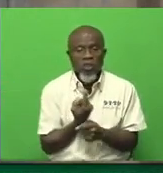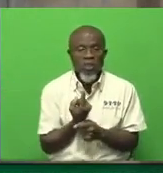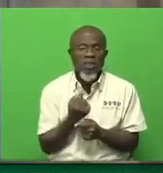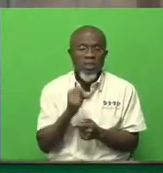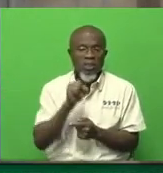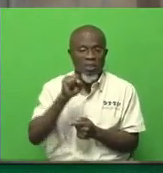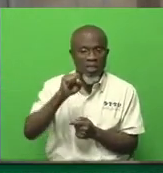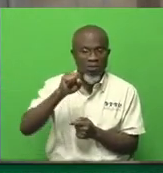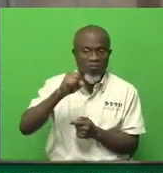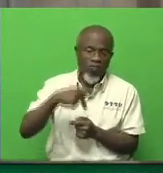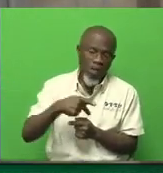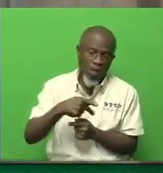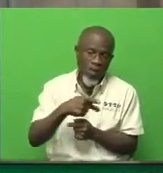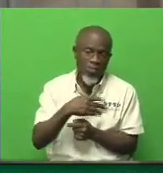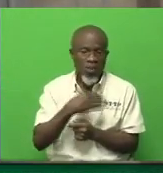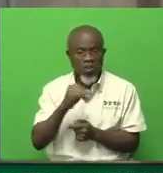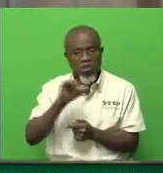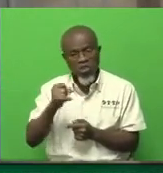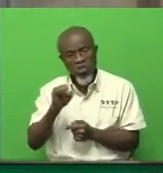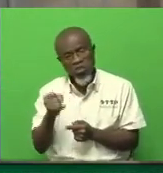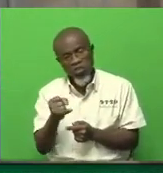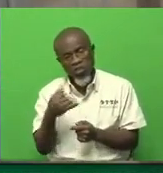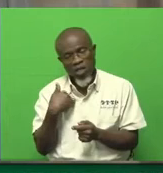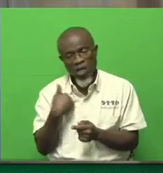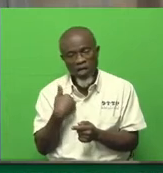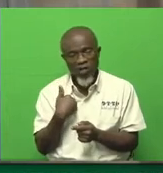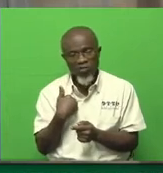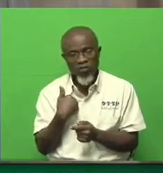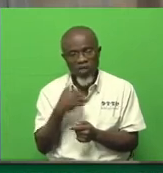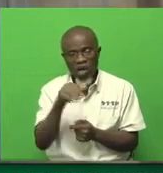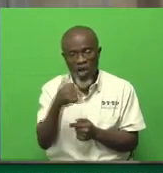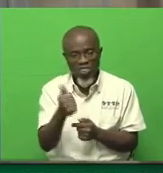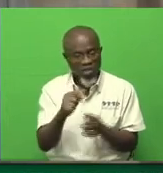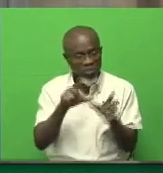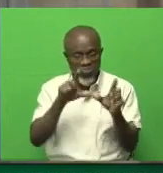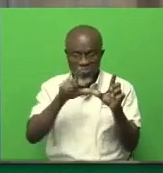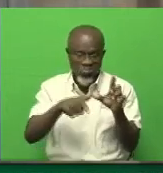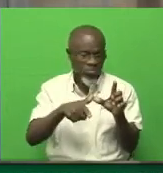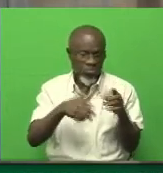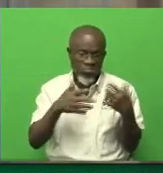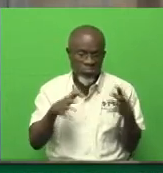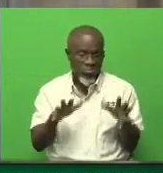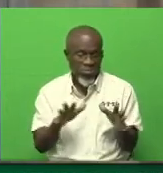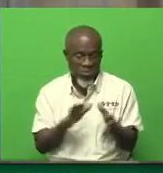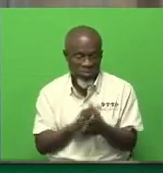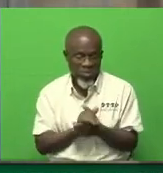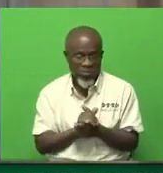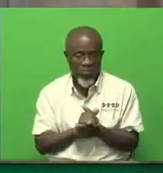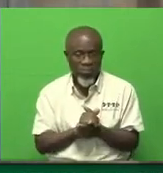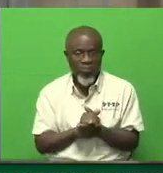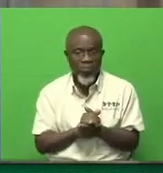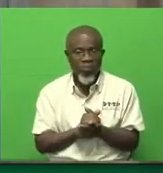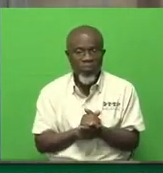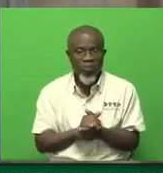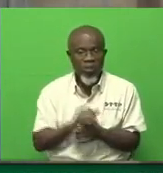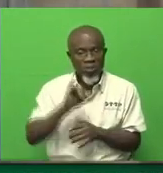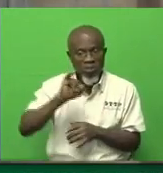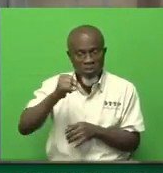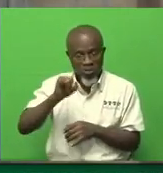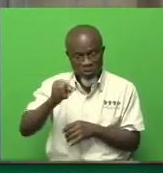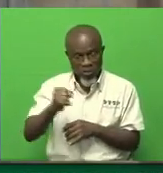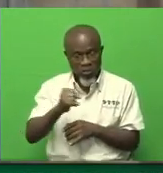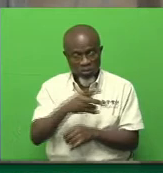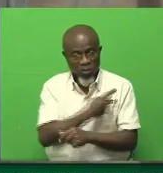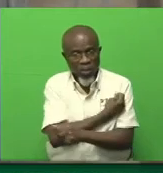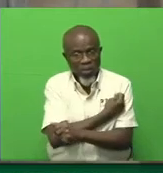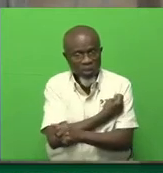expired many many months ago and as I told you just before the judge not Johnson vaccine has been Limited